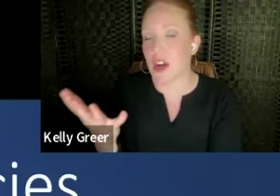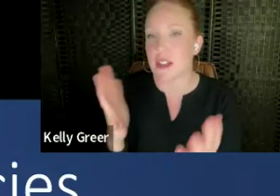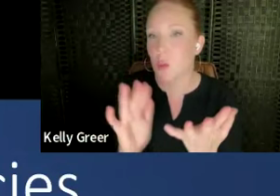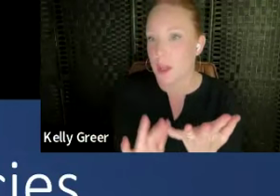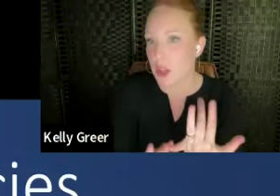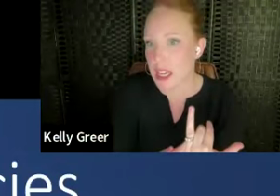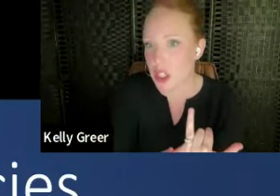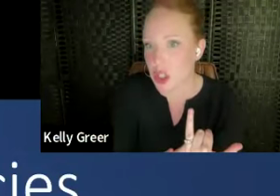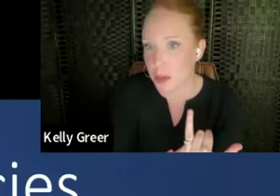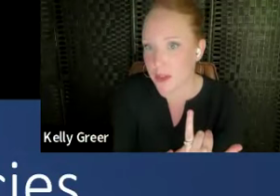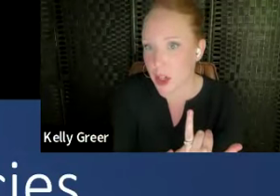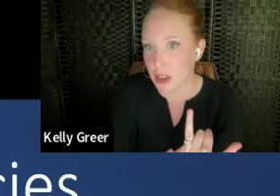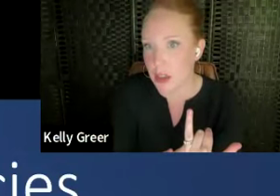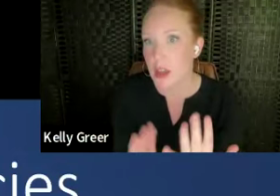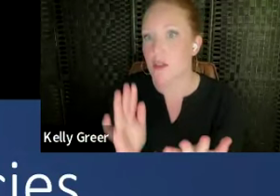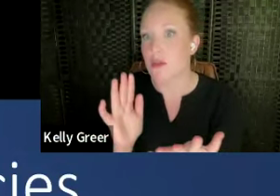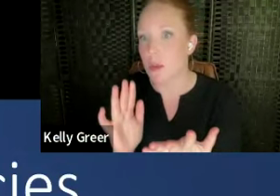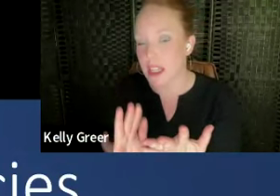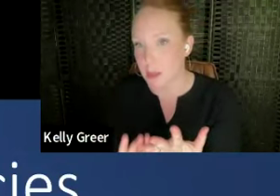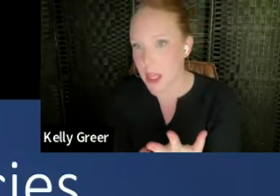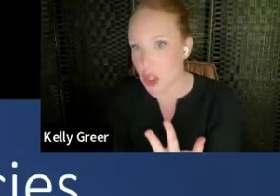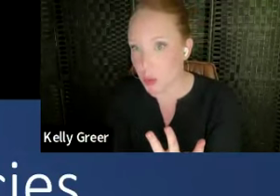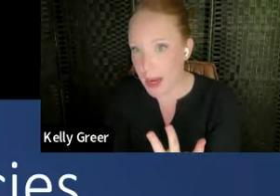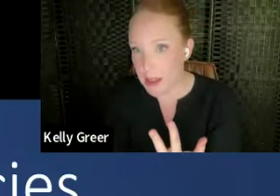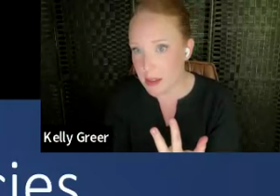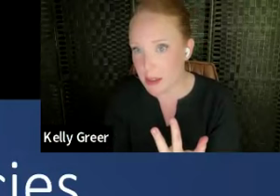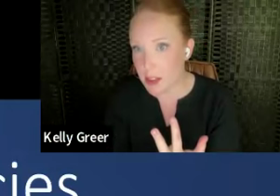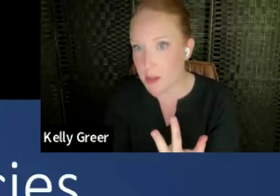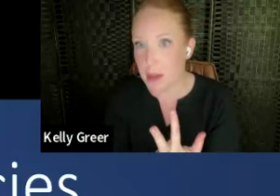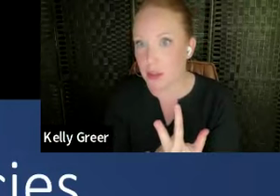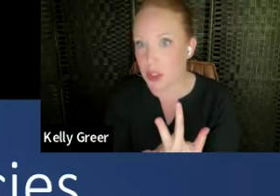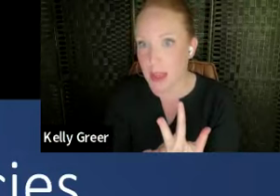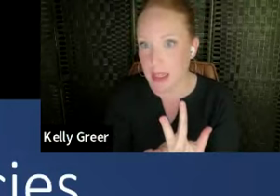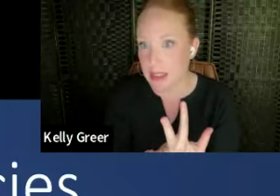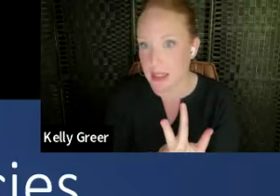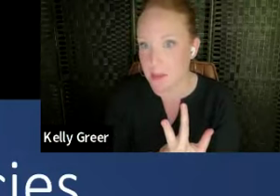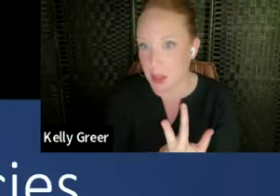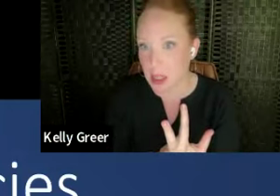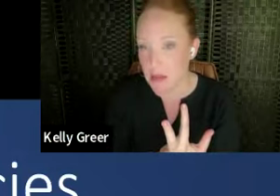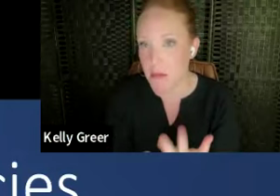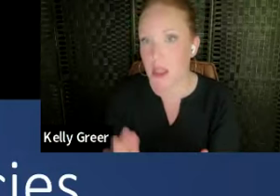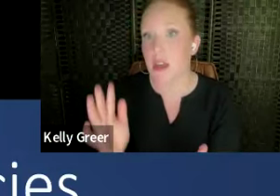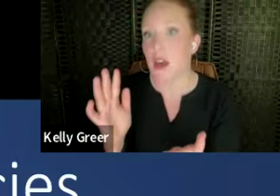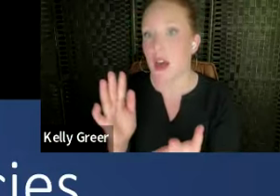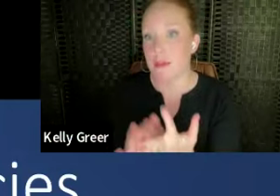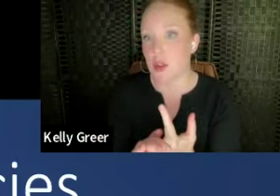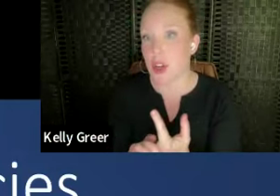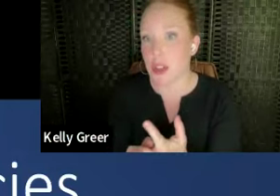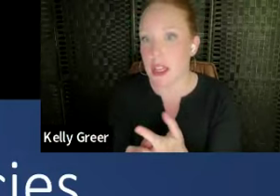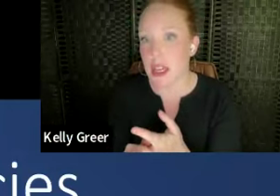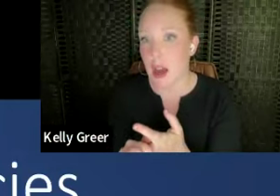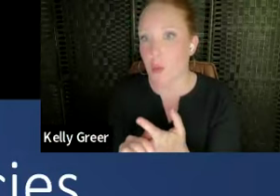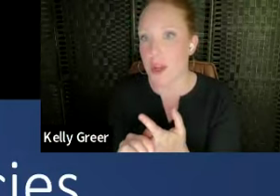identification as far as what communication you prefer. We explain your right to be able to get accessibility.